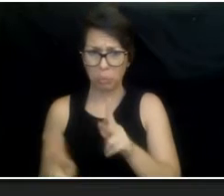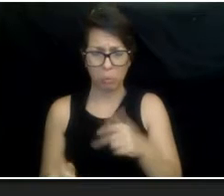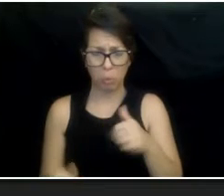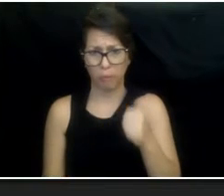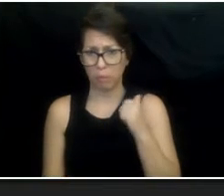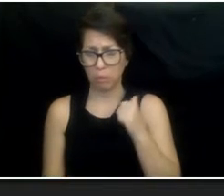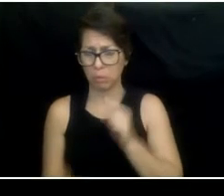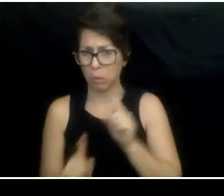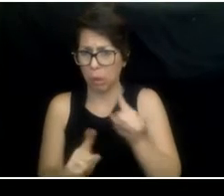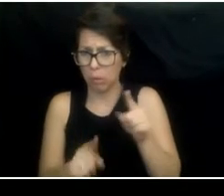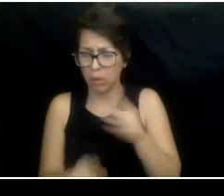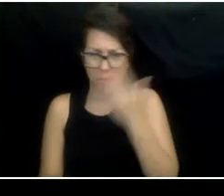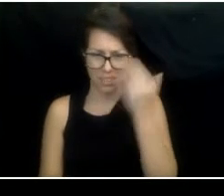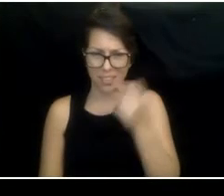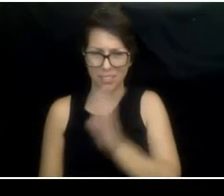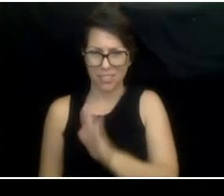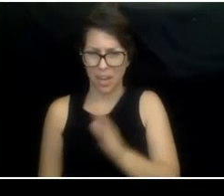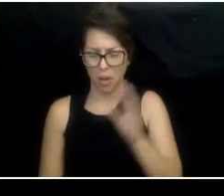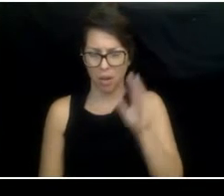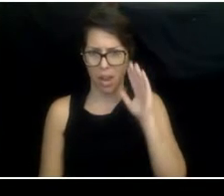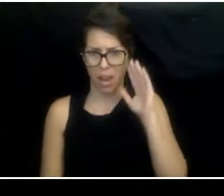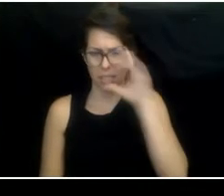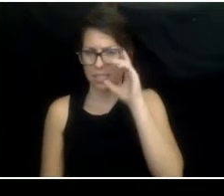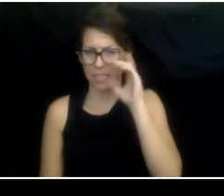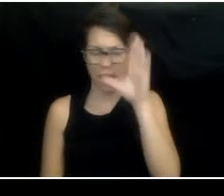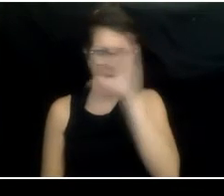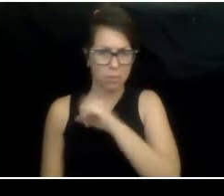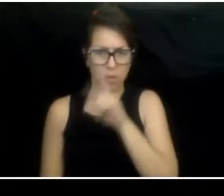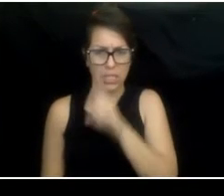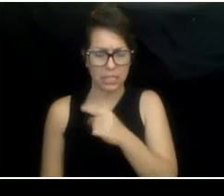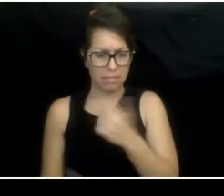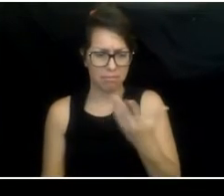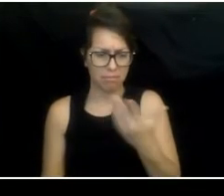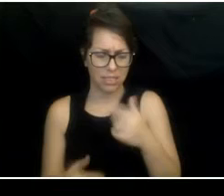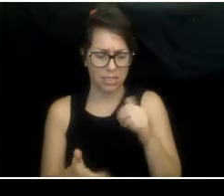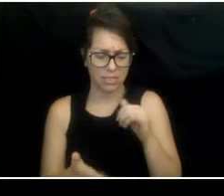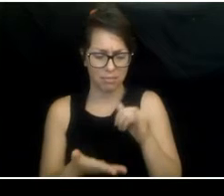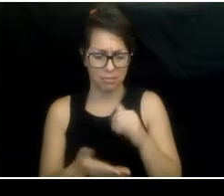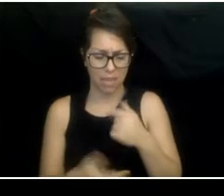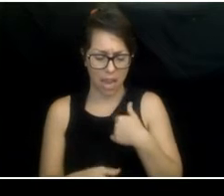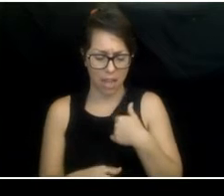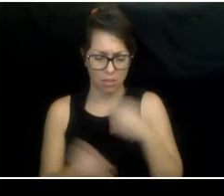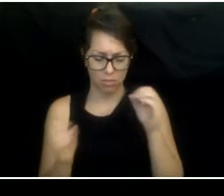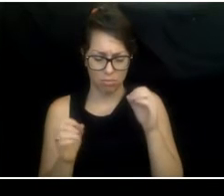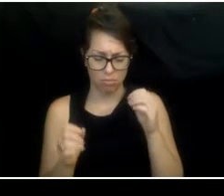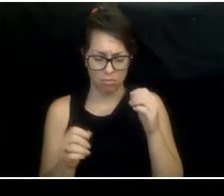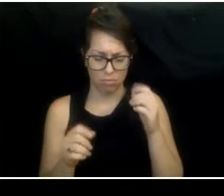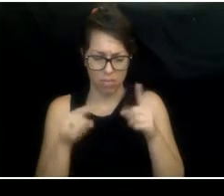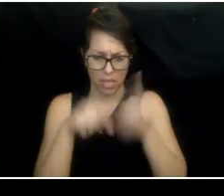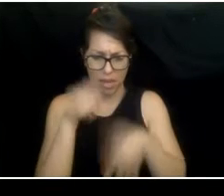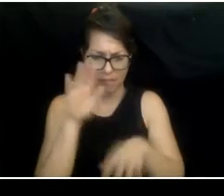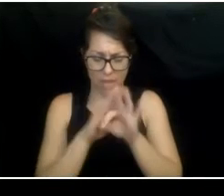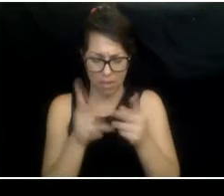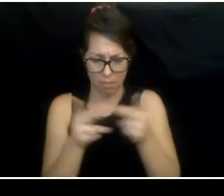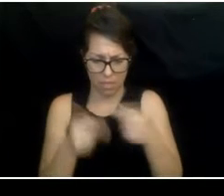there oh no come back we we need need to unmute the majority leader